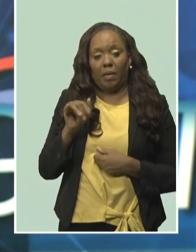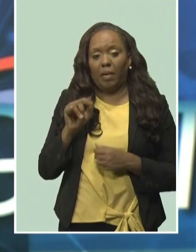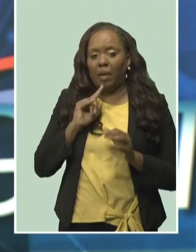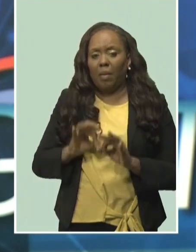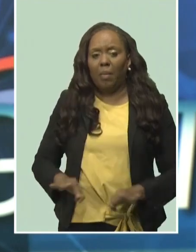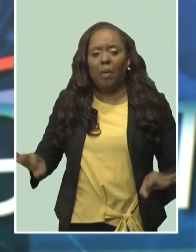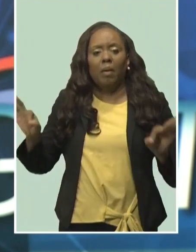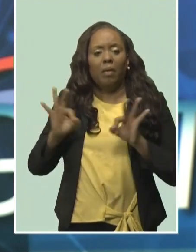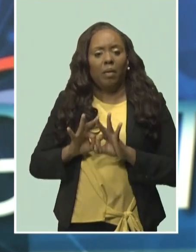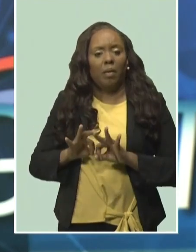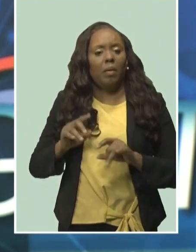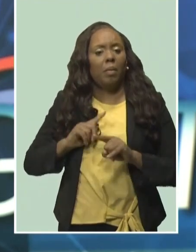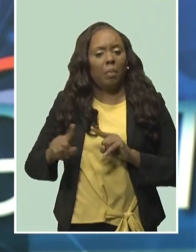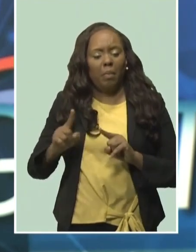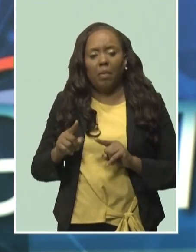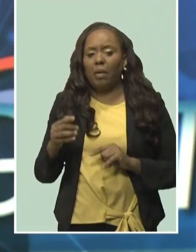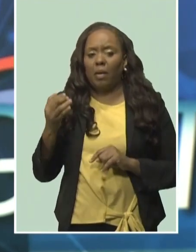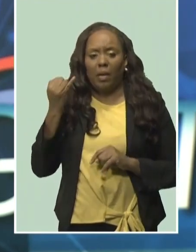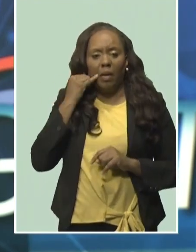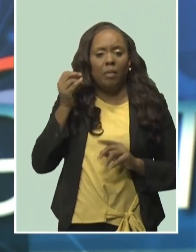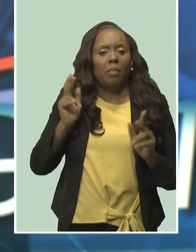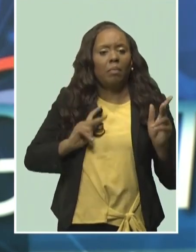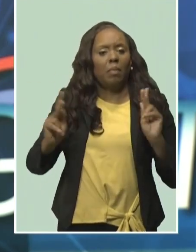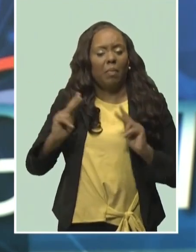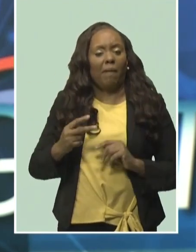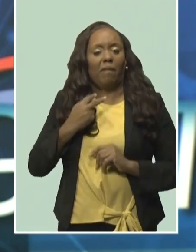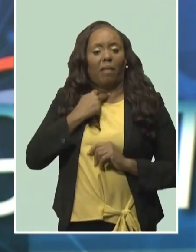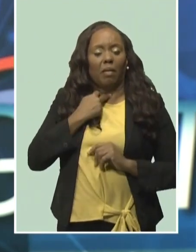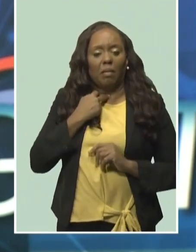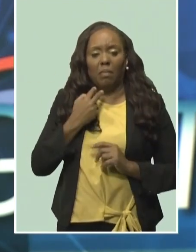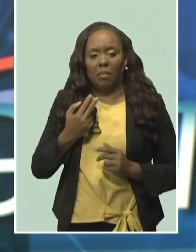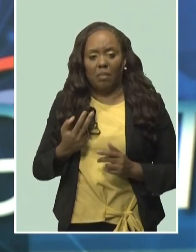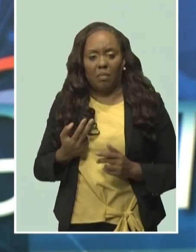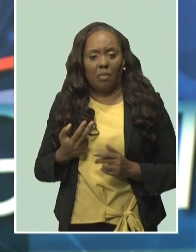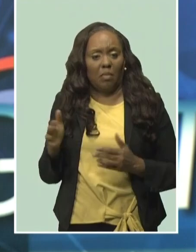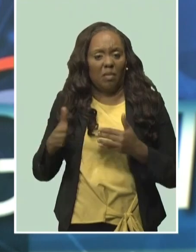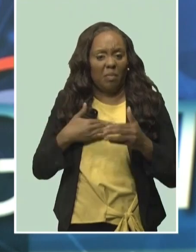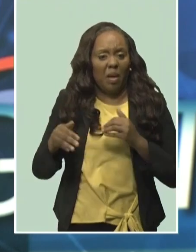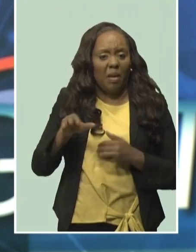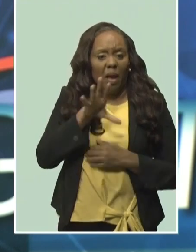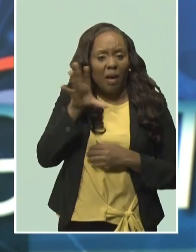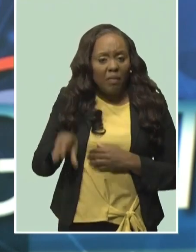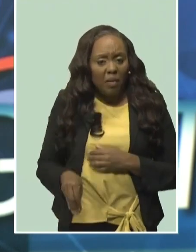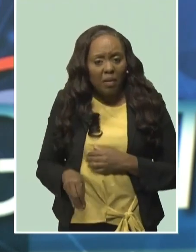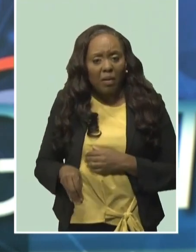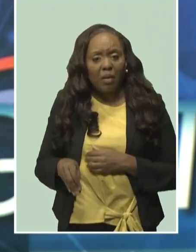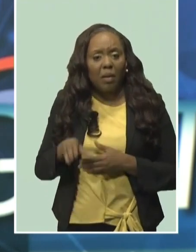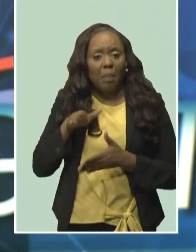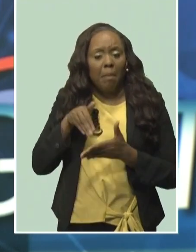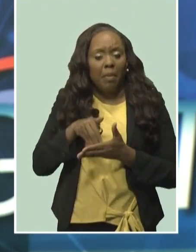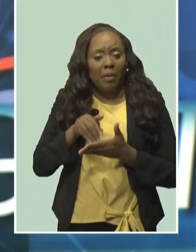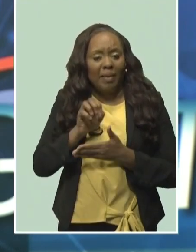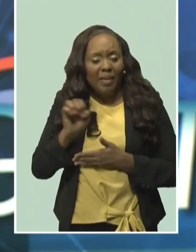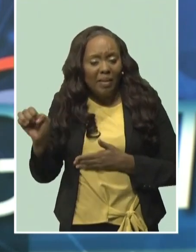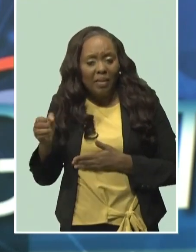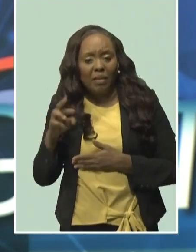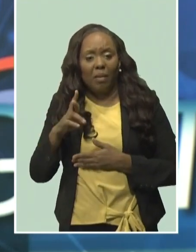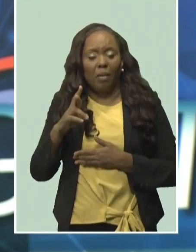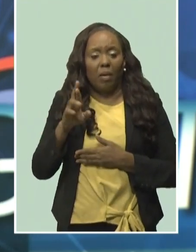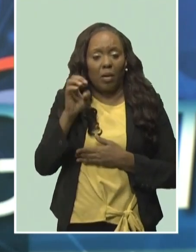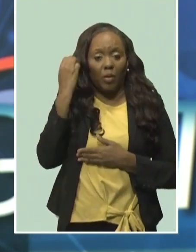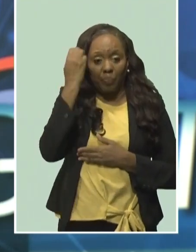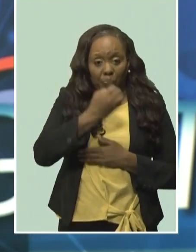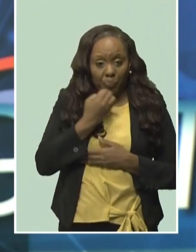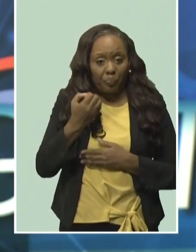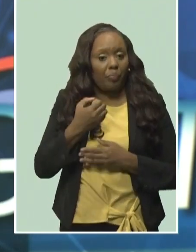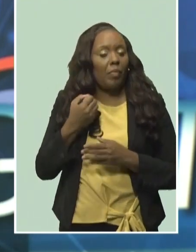for victims of conflict, whether in Africa, the Middle East or Europe. She adds that children have also been impacted, more